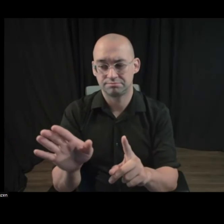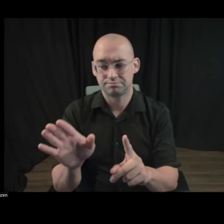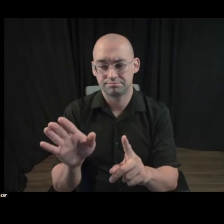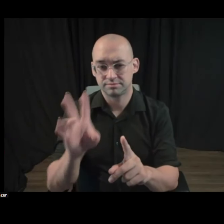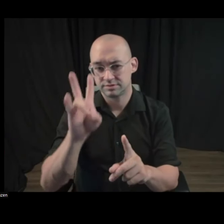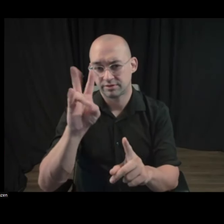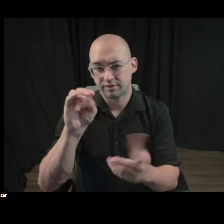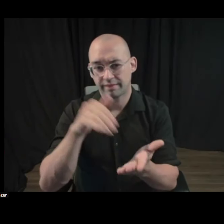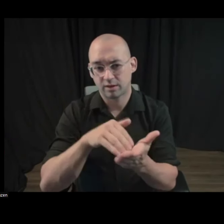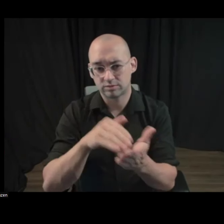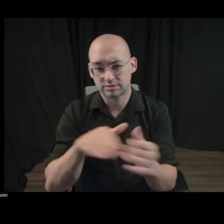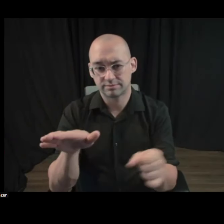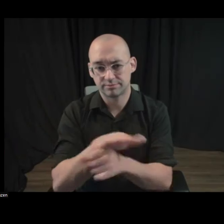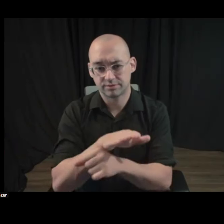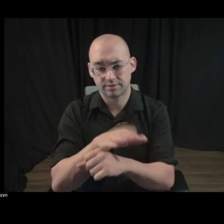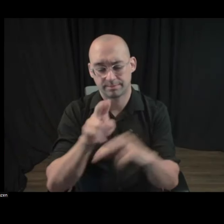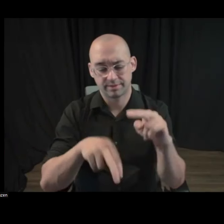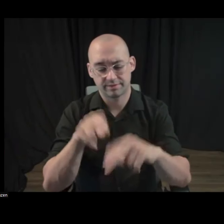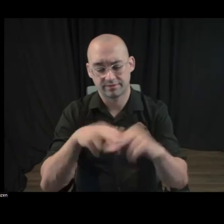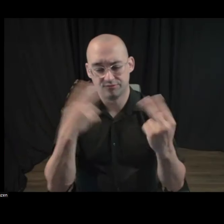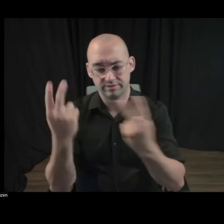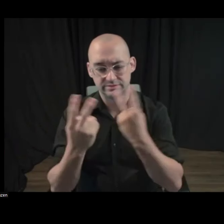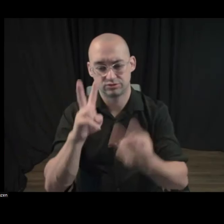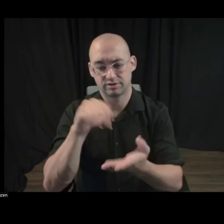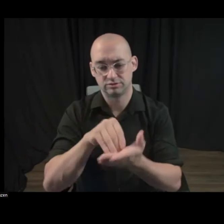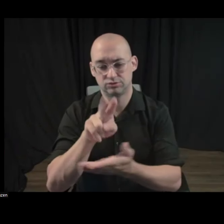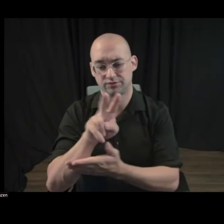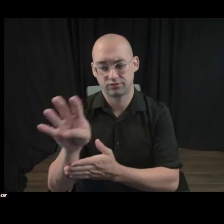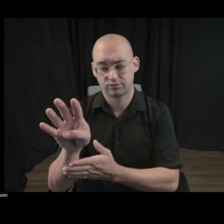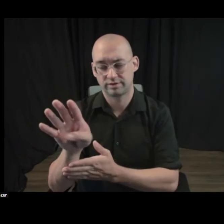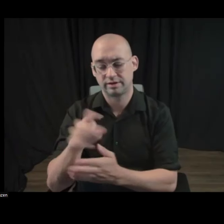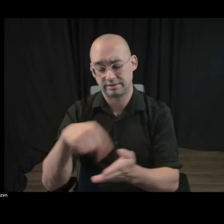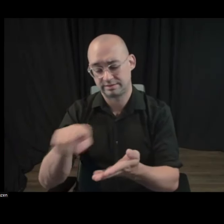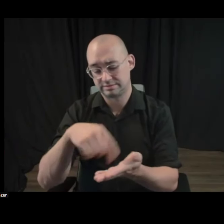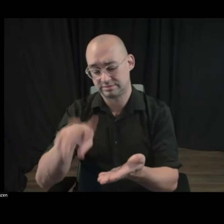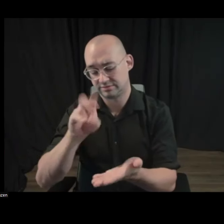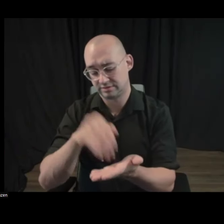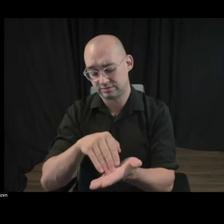70,000 total facility visits in 2024. Of those,